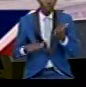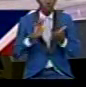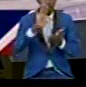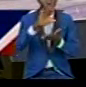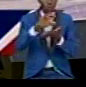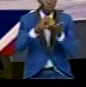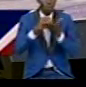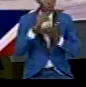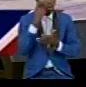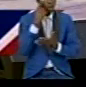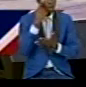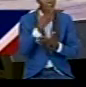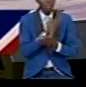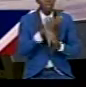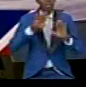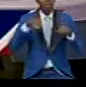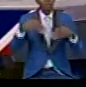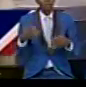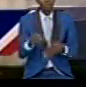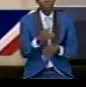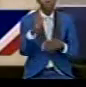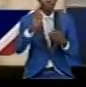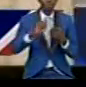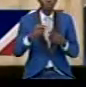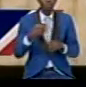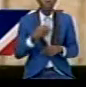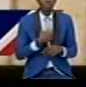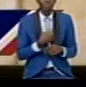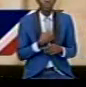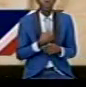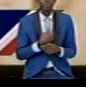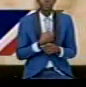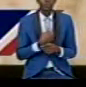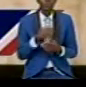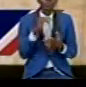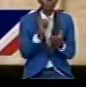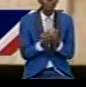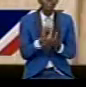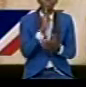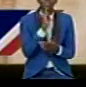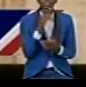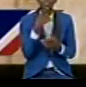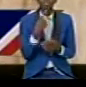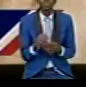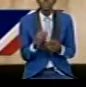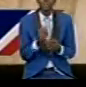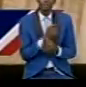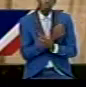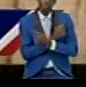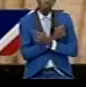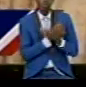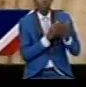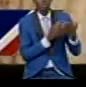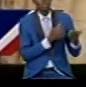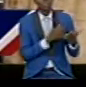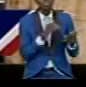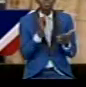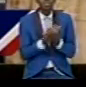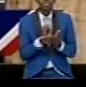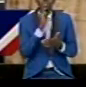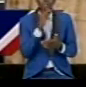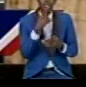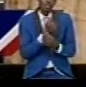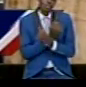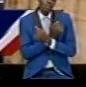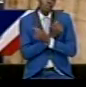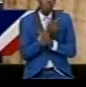your own eyes and have given them to me. That's the love they had for him before. That's the affection they had